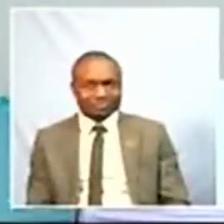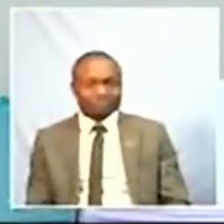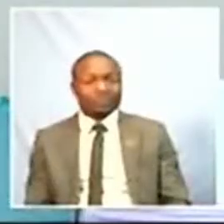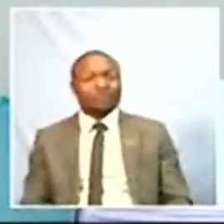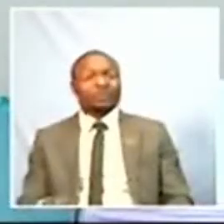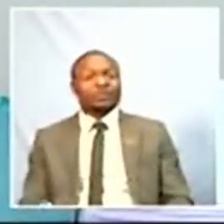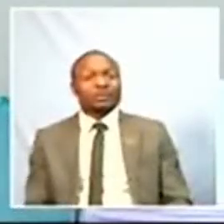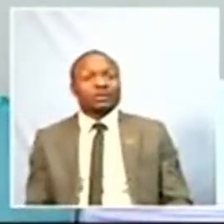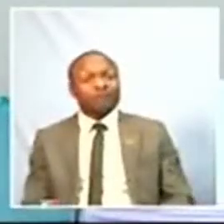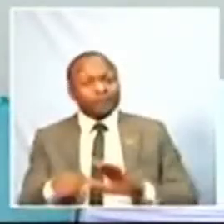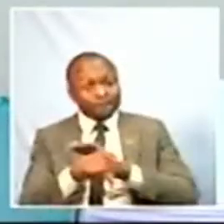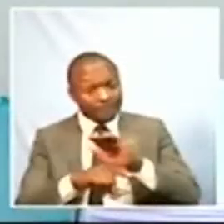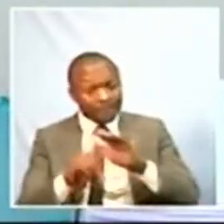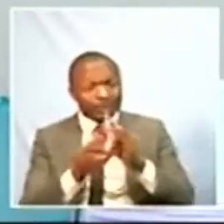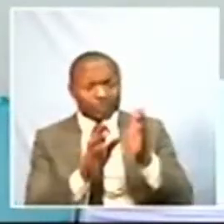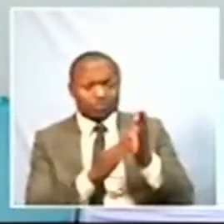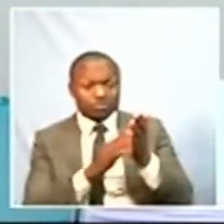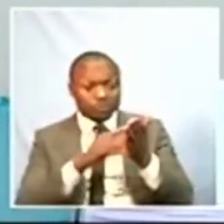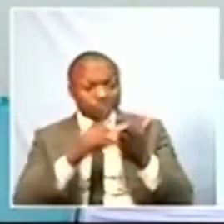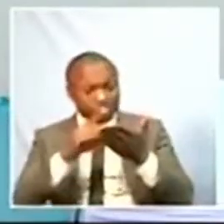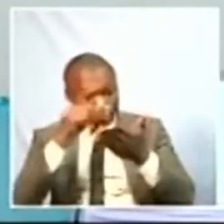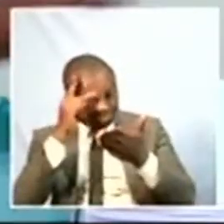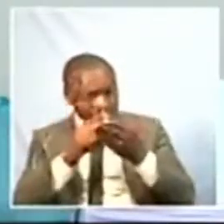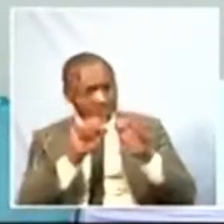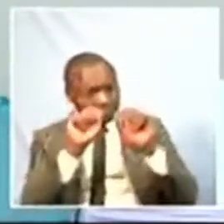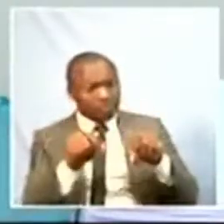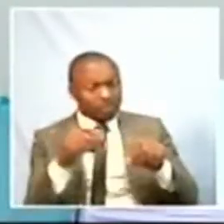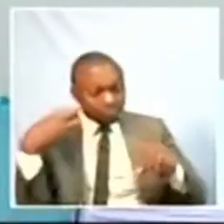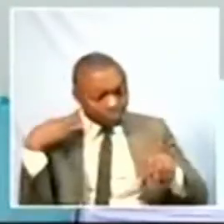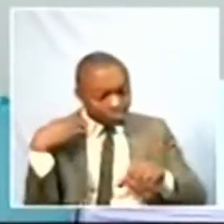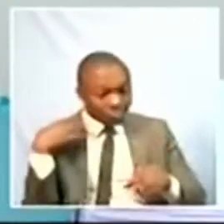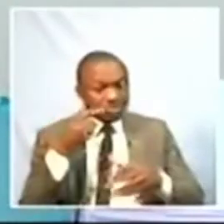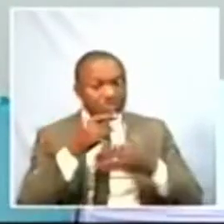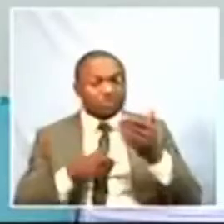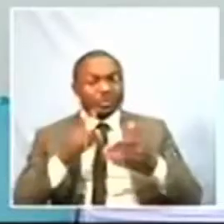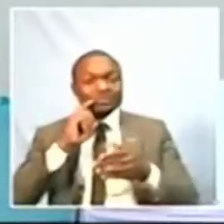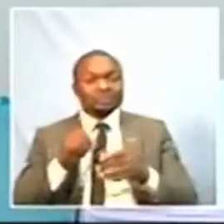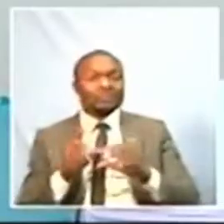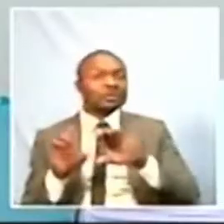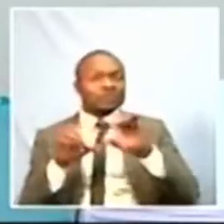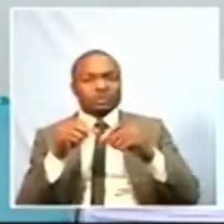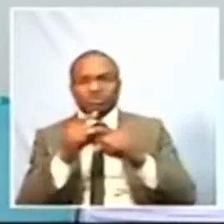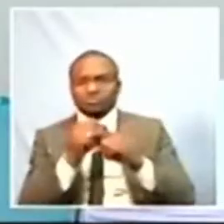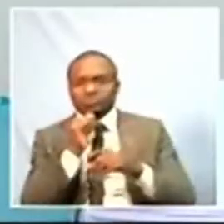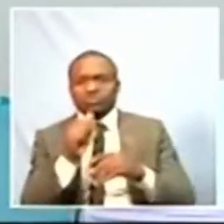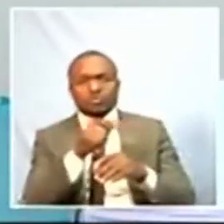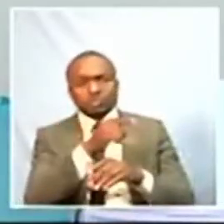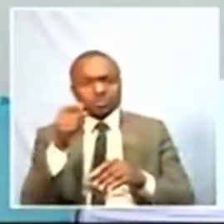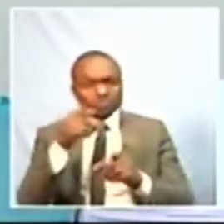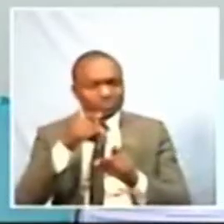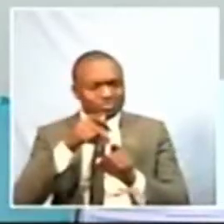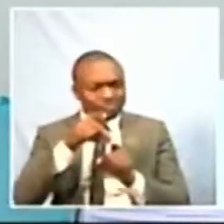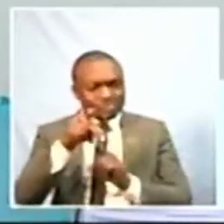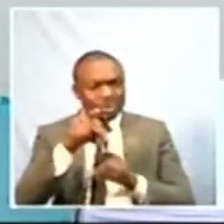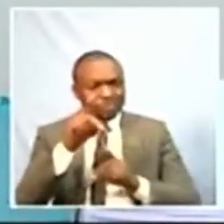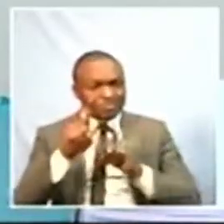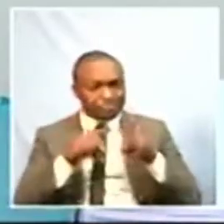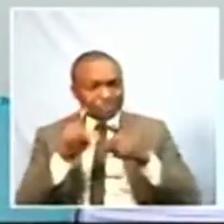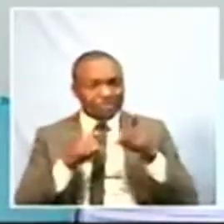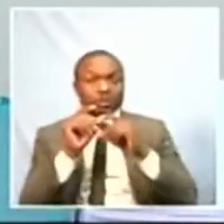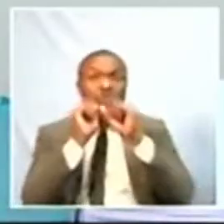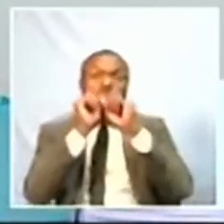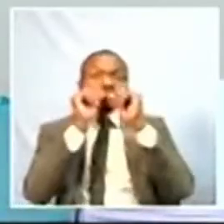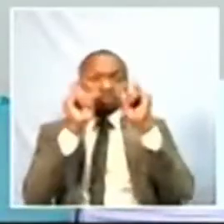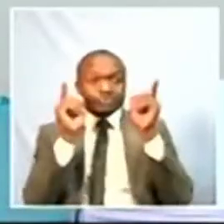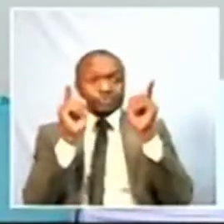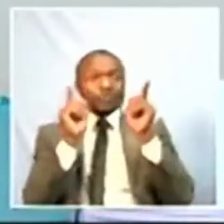Primary school kids, yes, we can be reminding them on what they are supposed to be doing. Not professionals. Not people that wake up every day